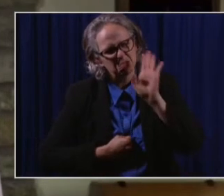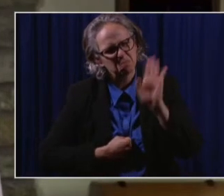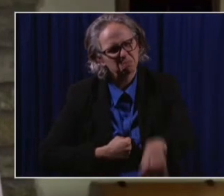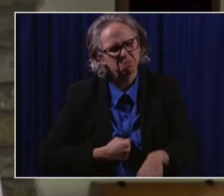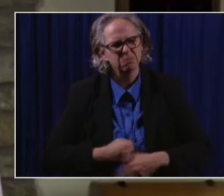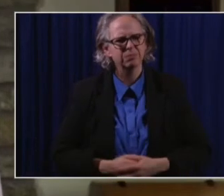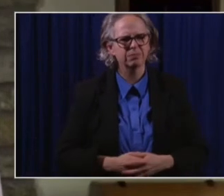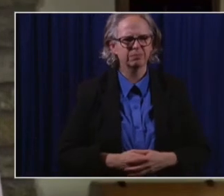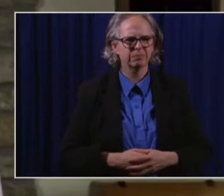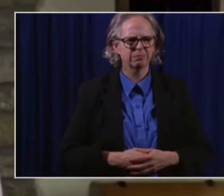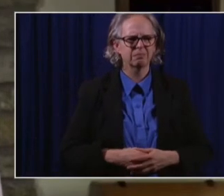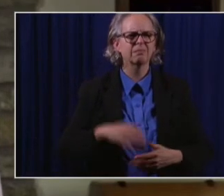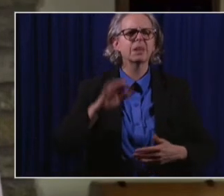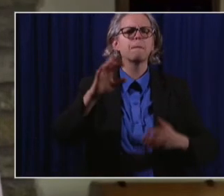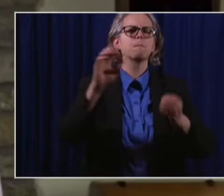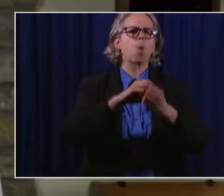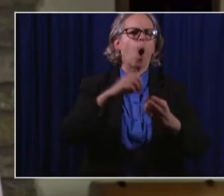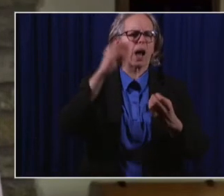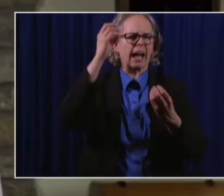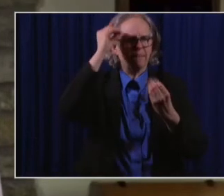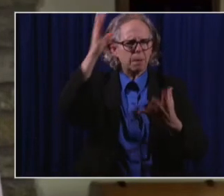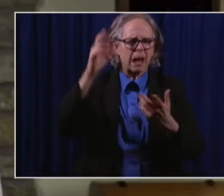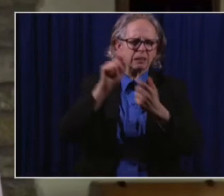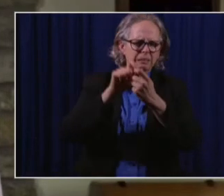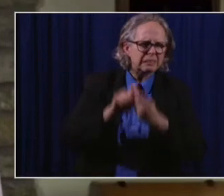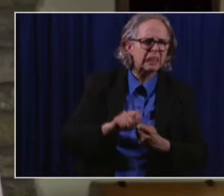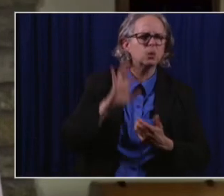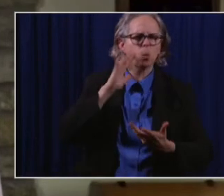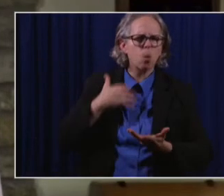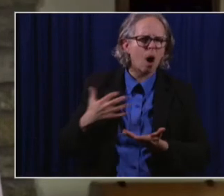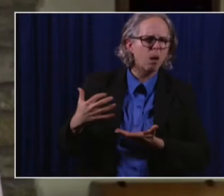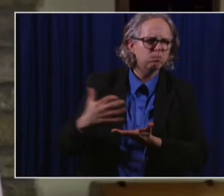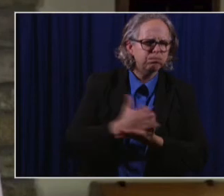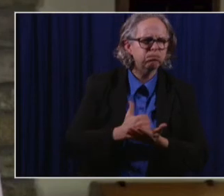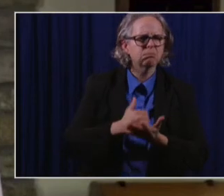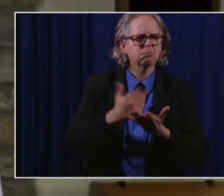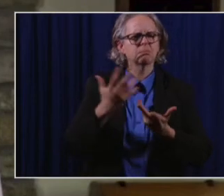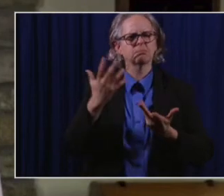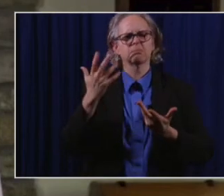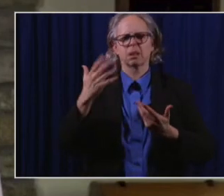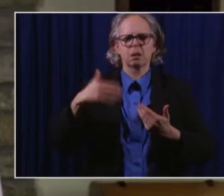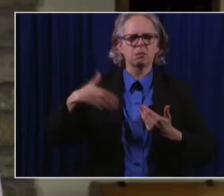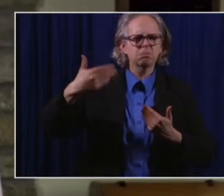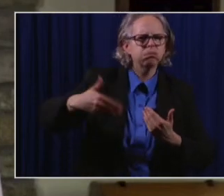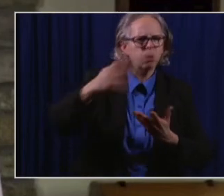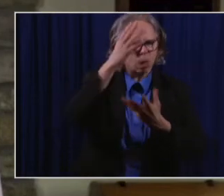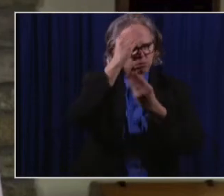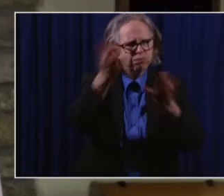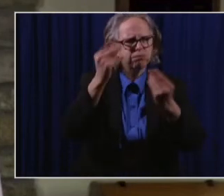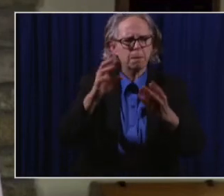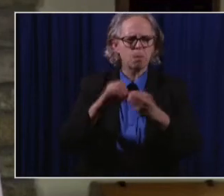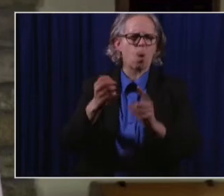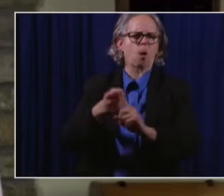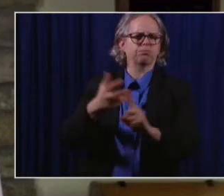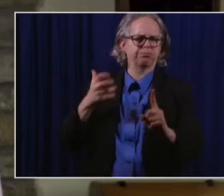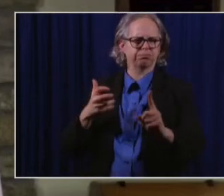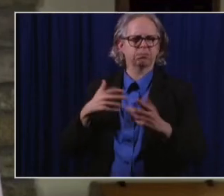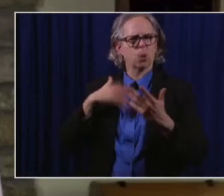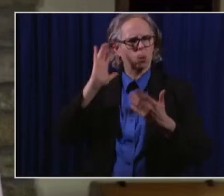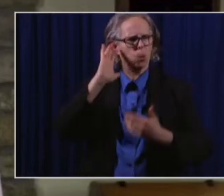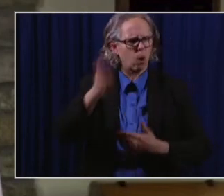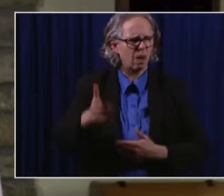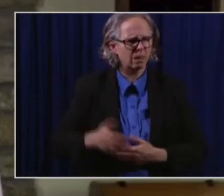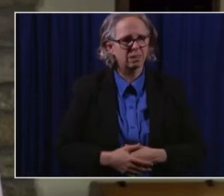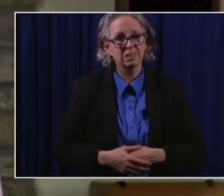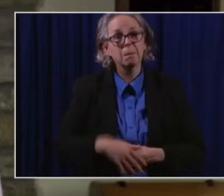get you the next time, and I'll just read the specific details. But it was worked out along with the